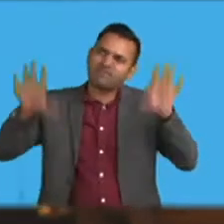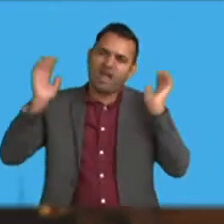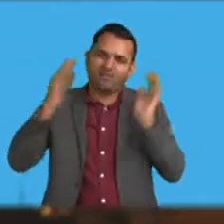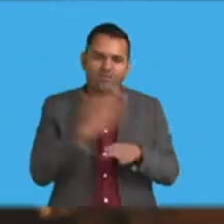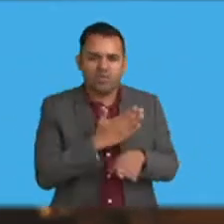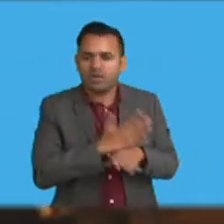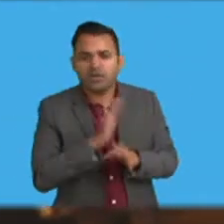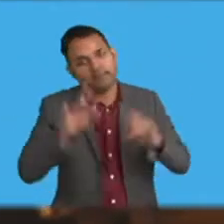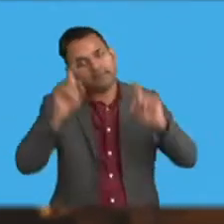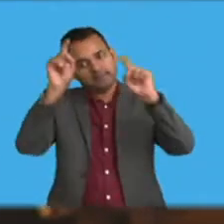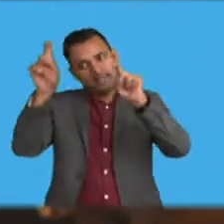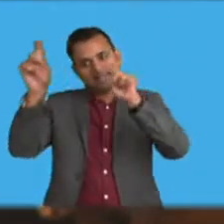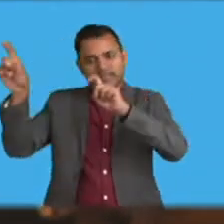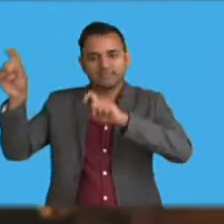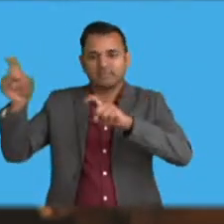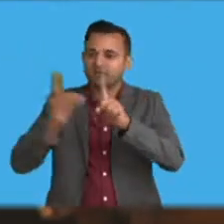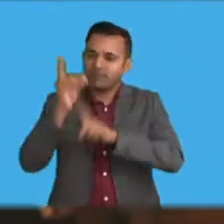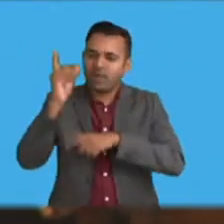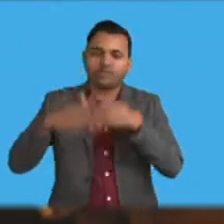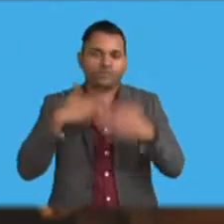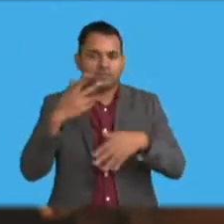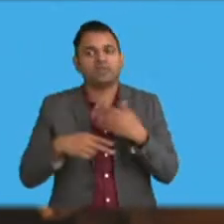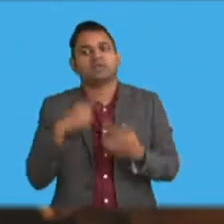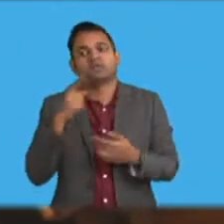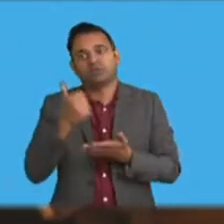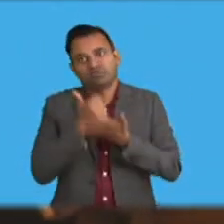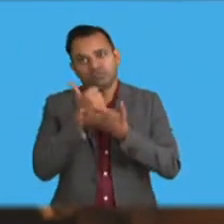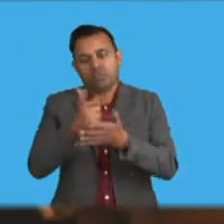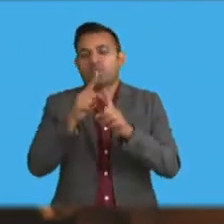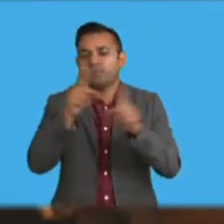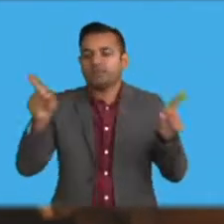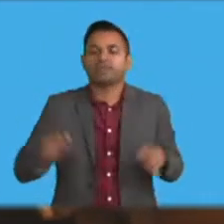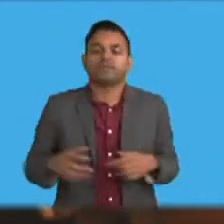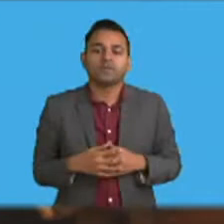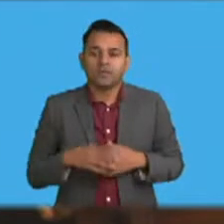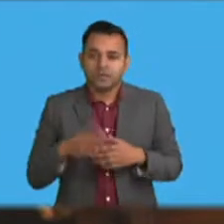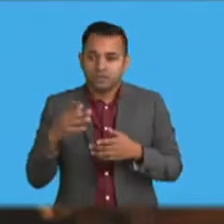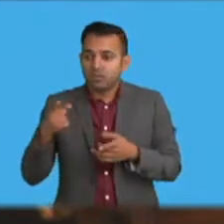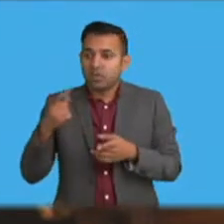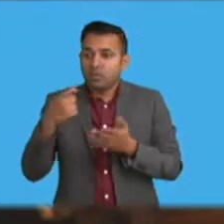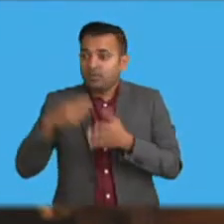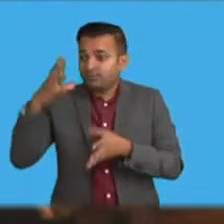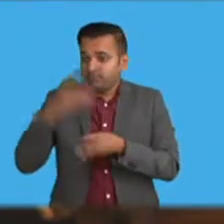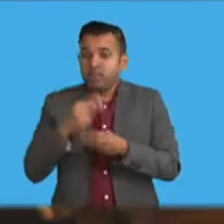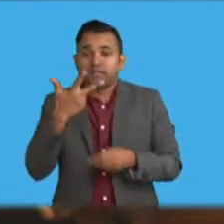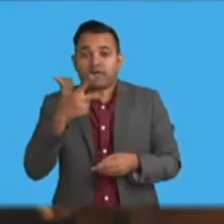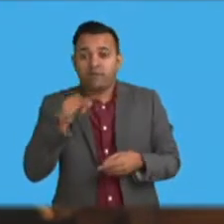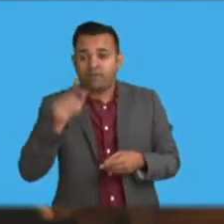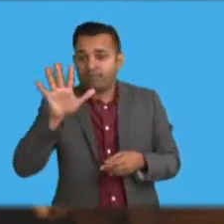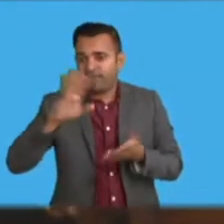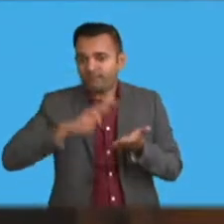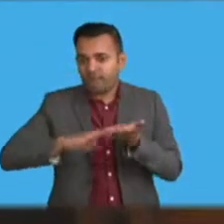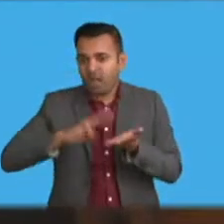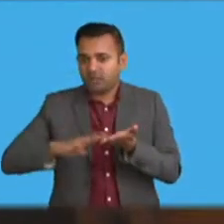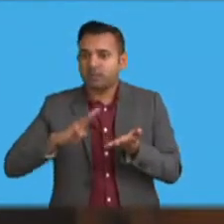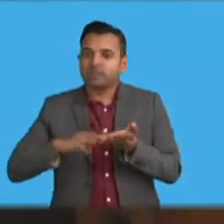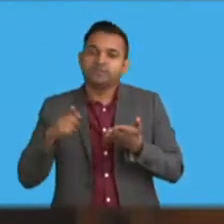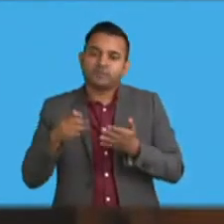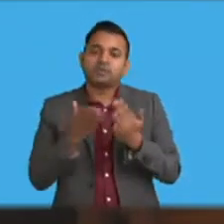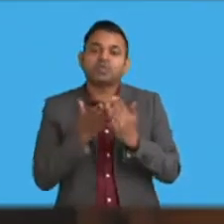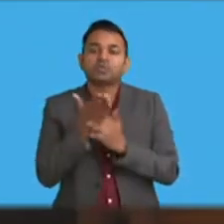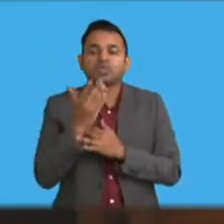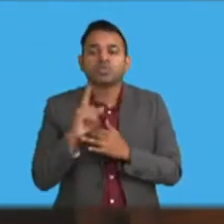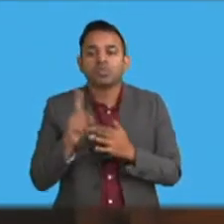2,122 recipients have been assisted with total government investment of $8.5 million. Through the NDP, these MSMEs have